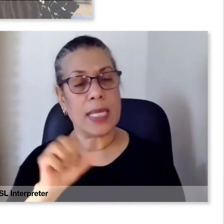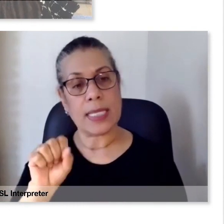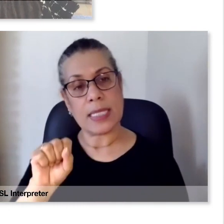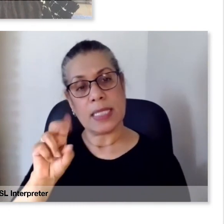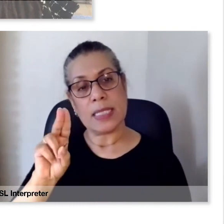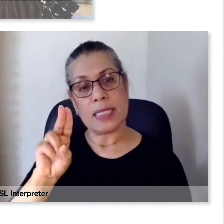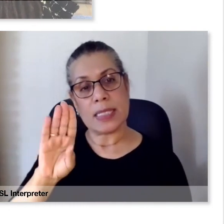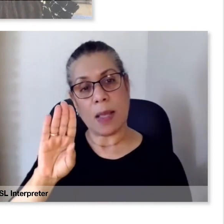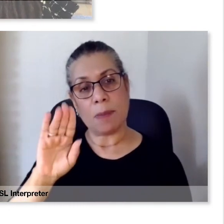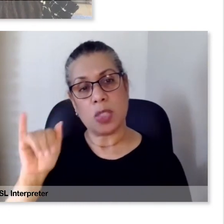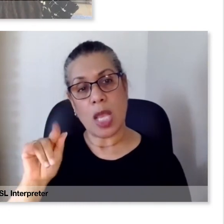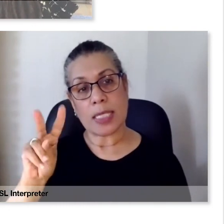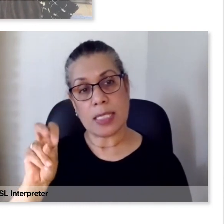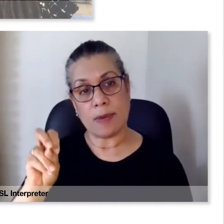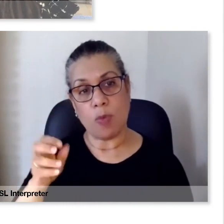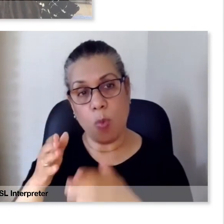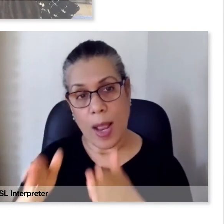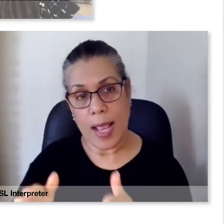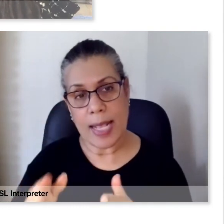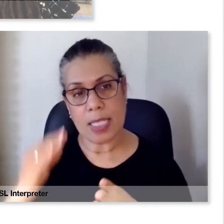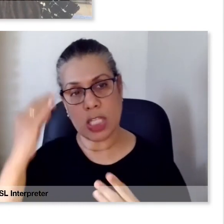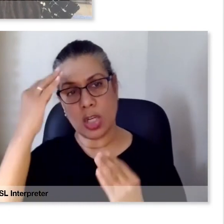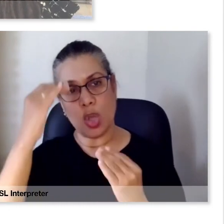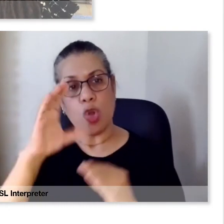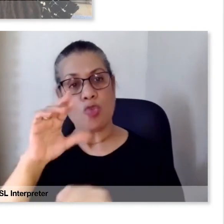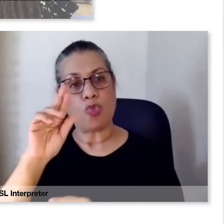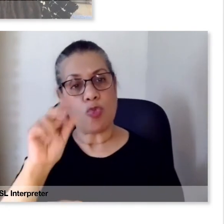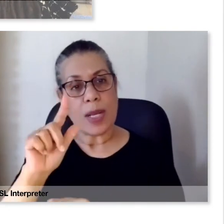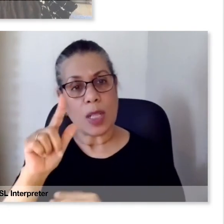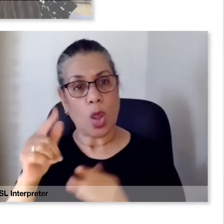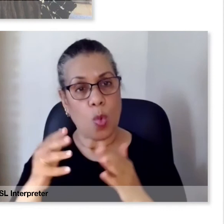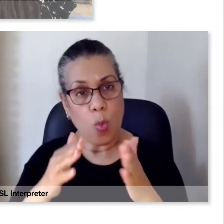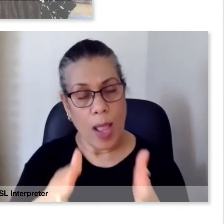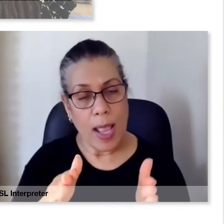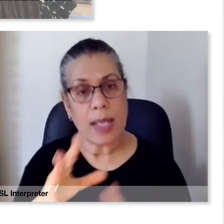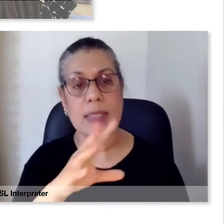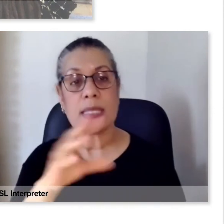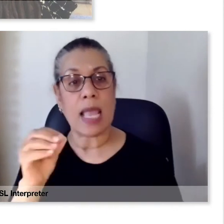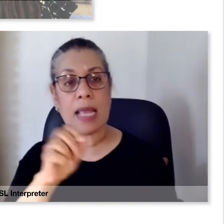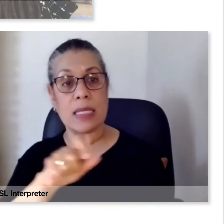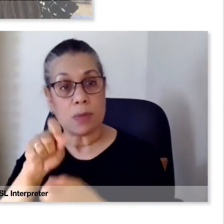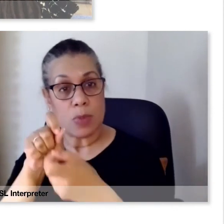critical ways, and we can also describe them in precise ways. And